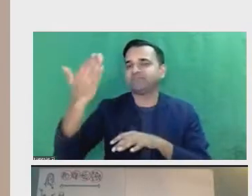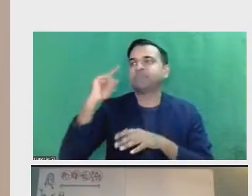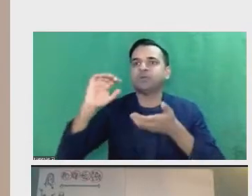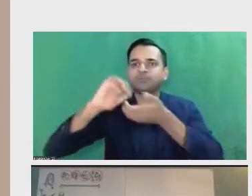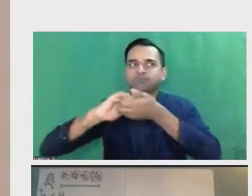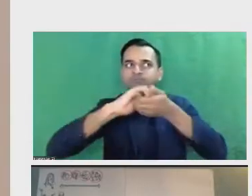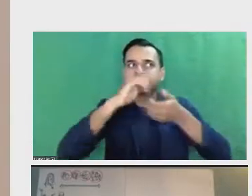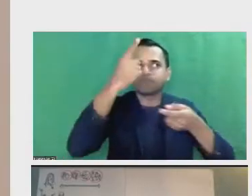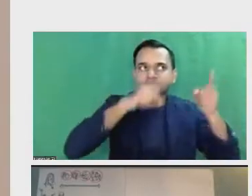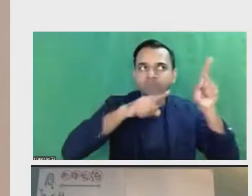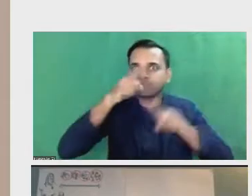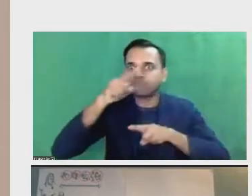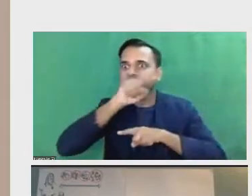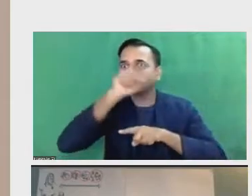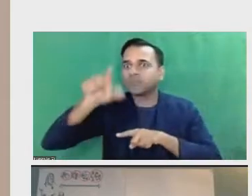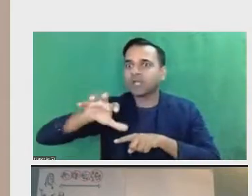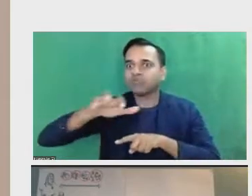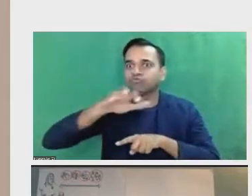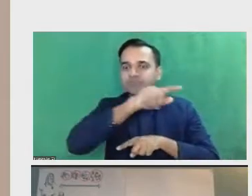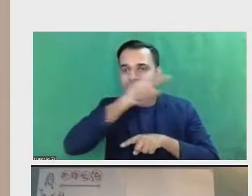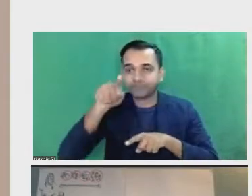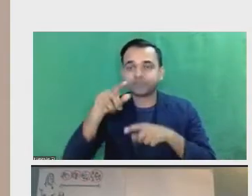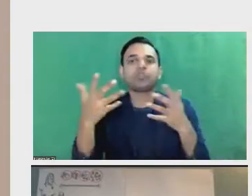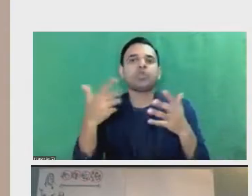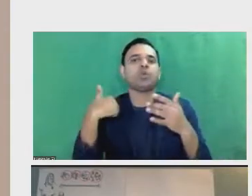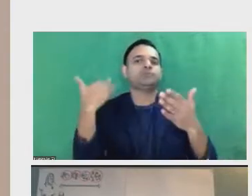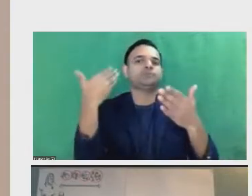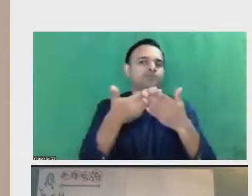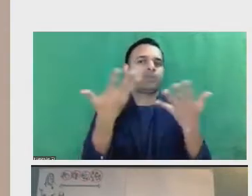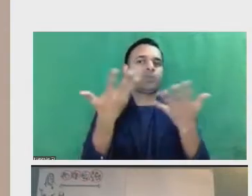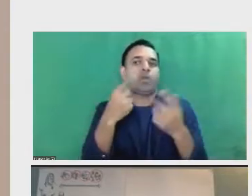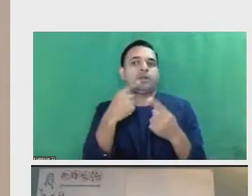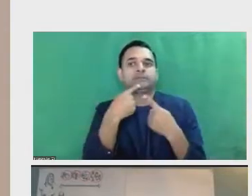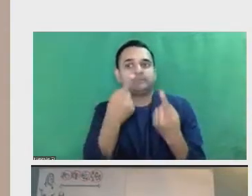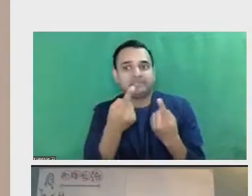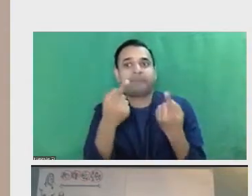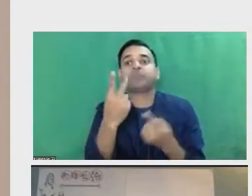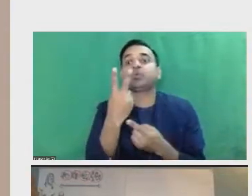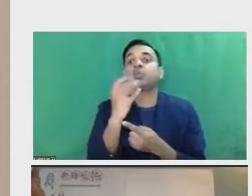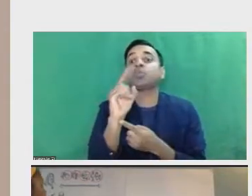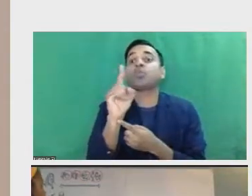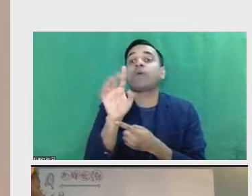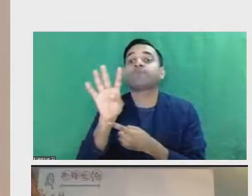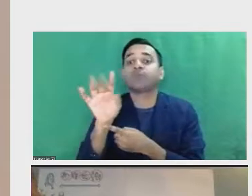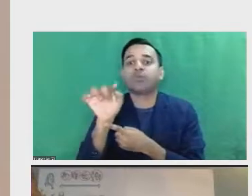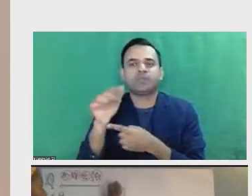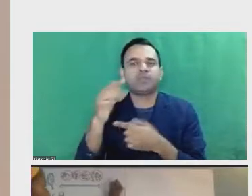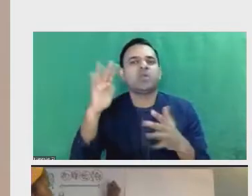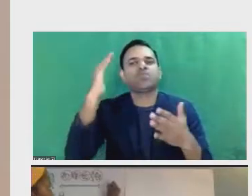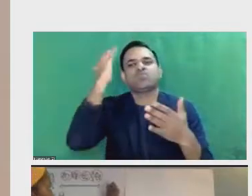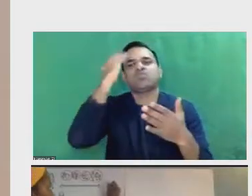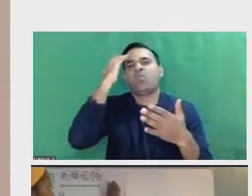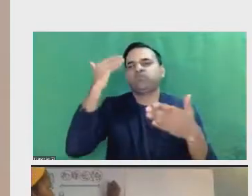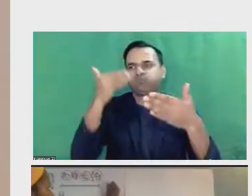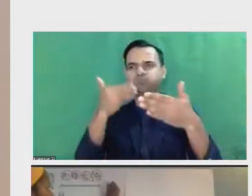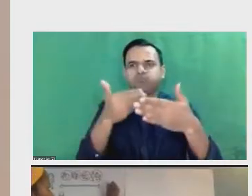post-2020 Global Biodiversity Framework in COP14 in Sharm el-Sheikh, Egypt in 2018, gender